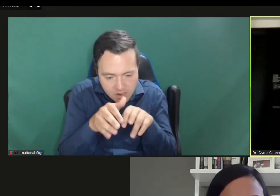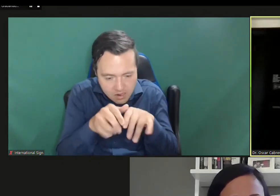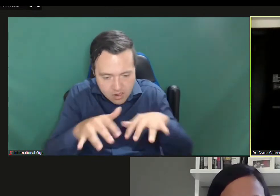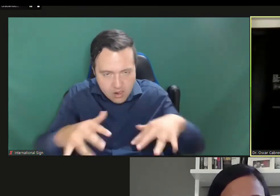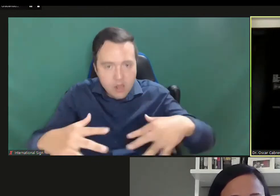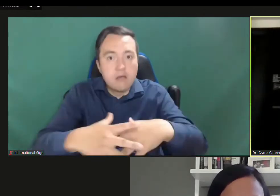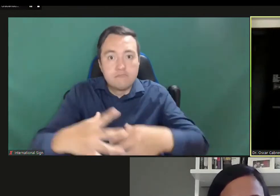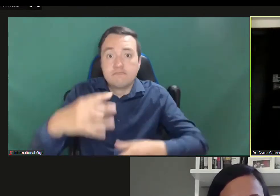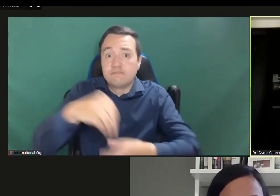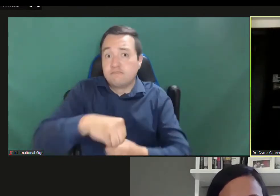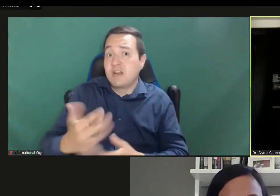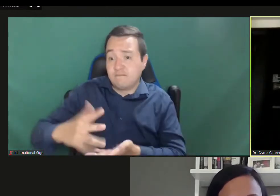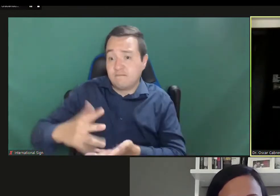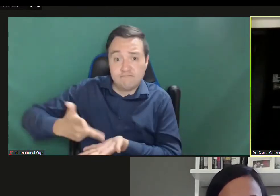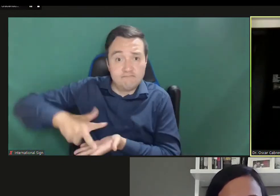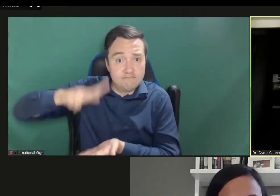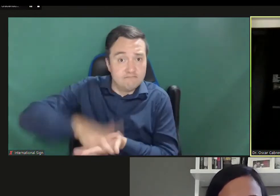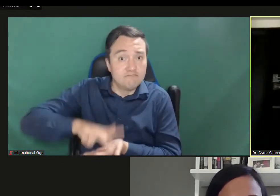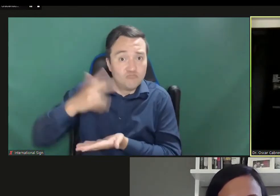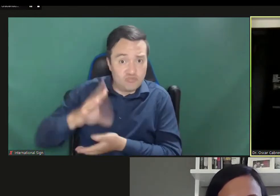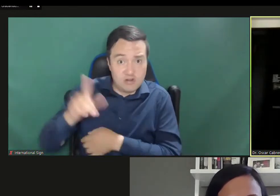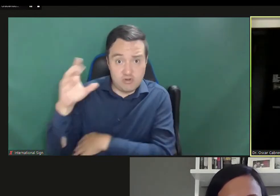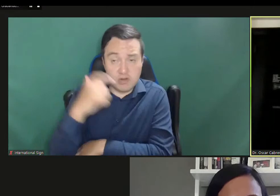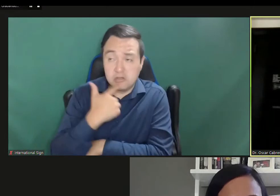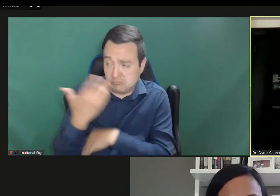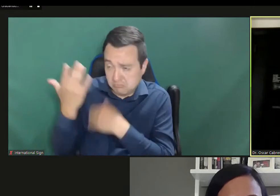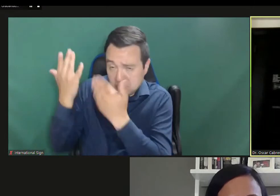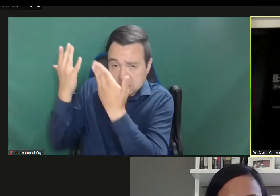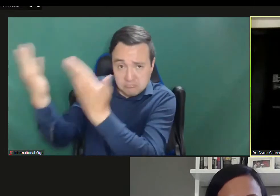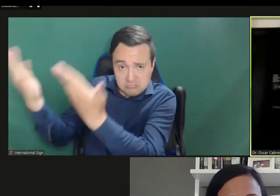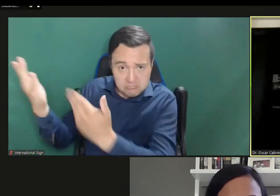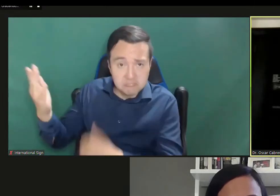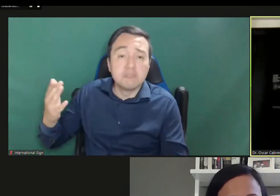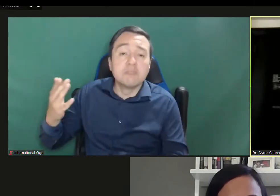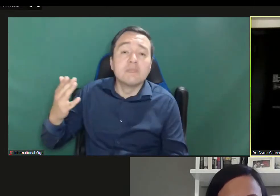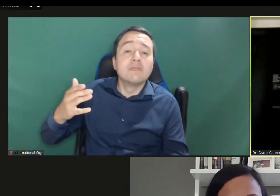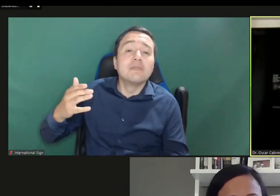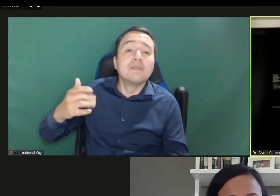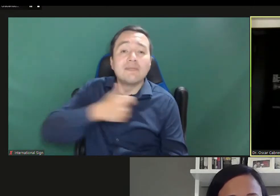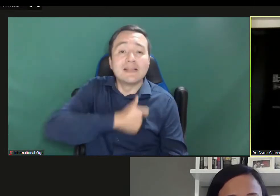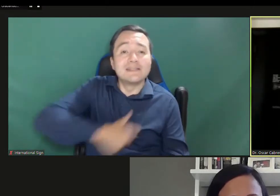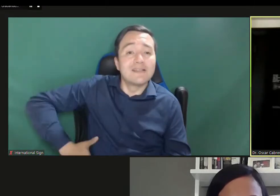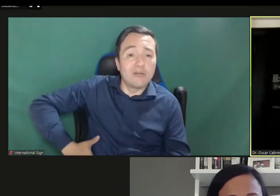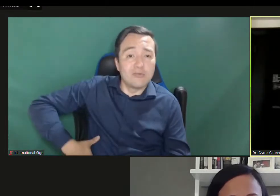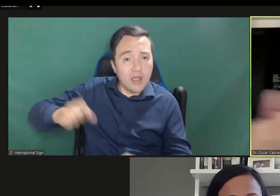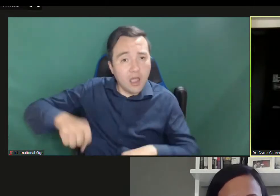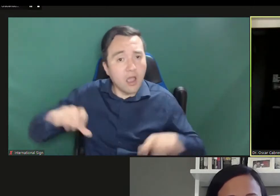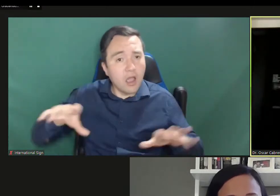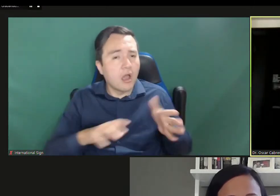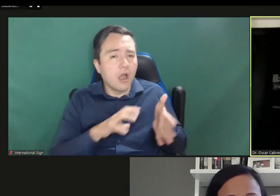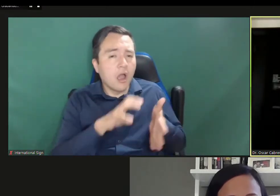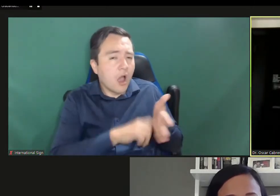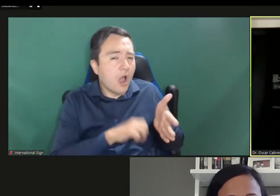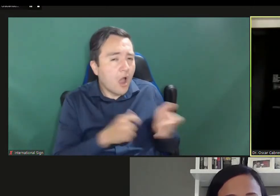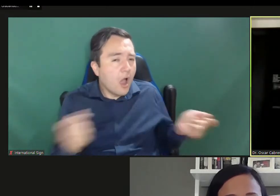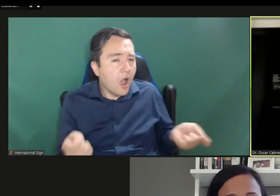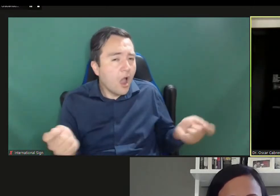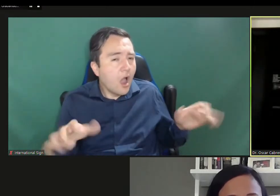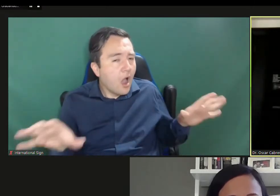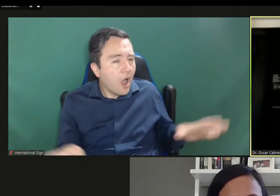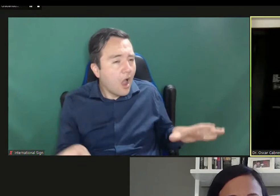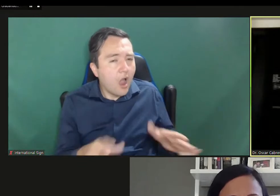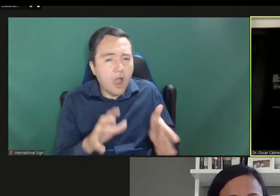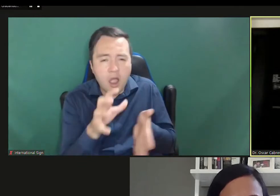I love to see these legal arguments in debates here at the Pan American Health Organization. Yes, the state can discourage the consumption of